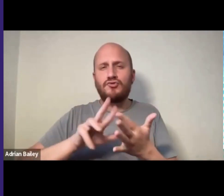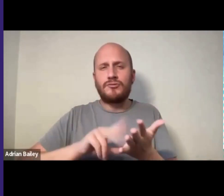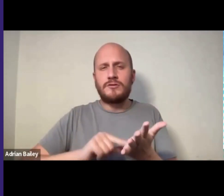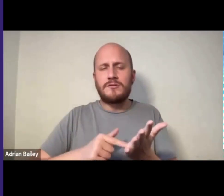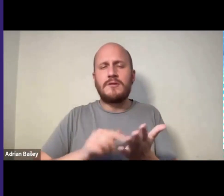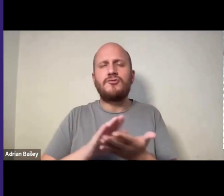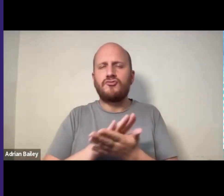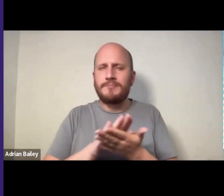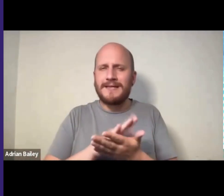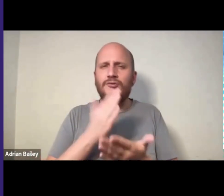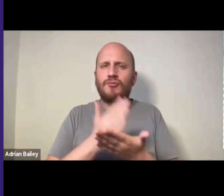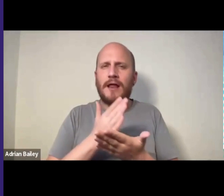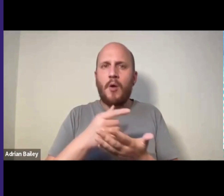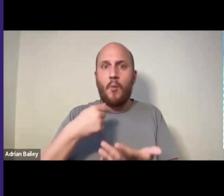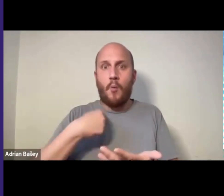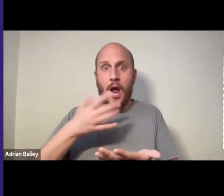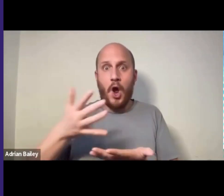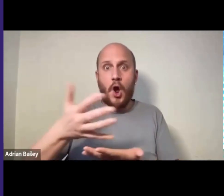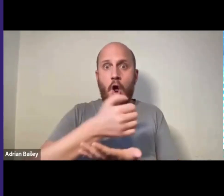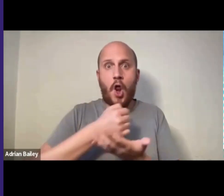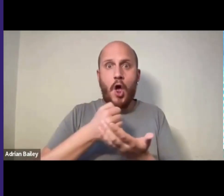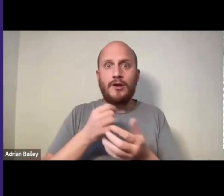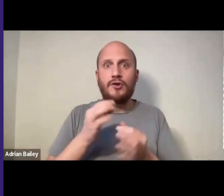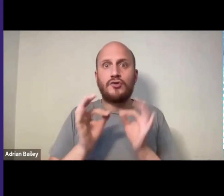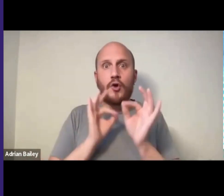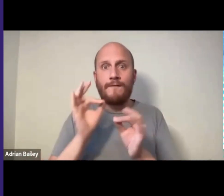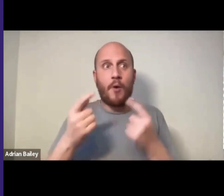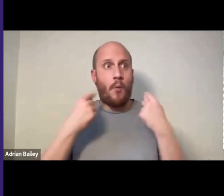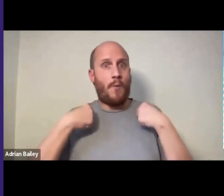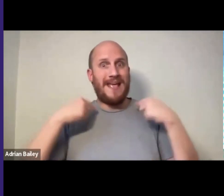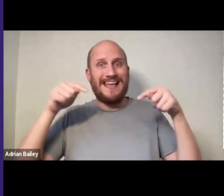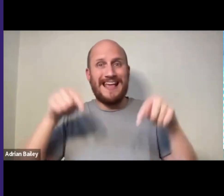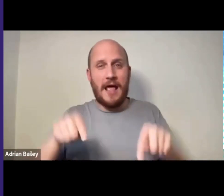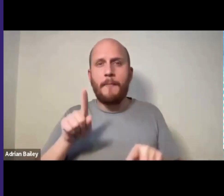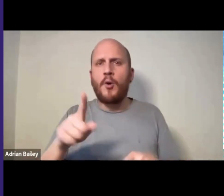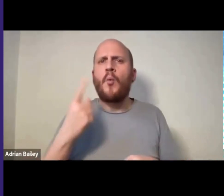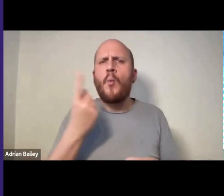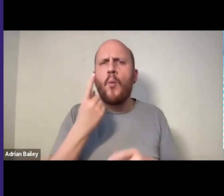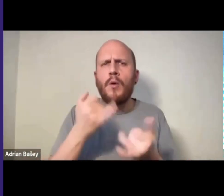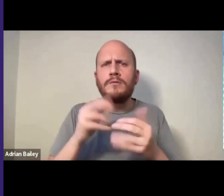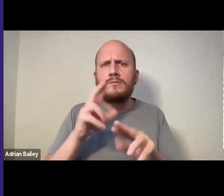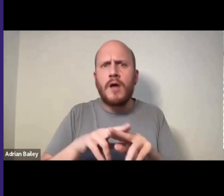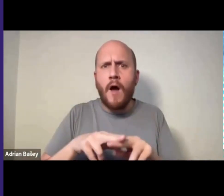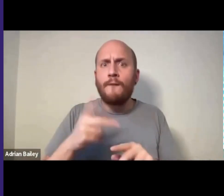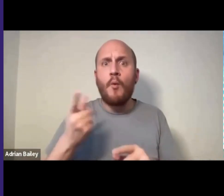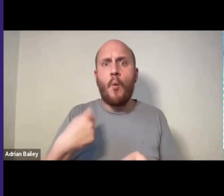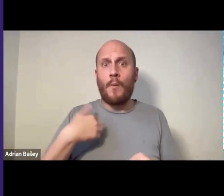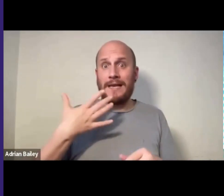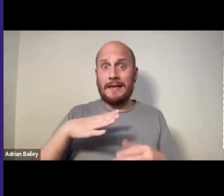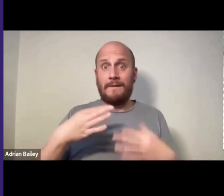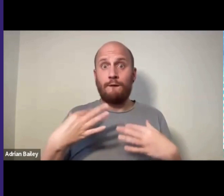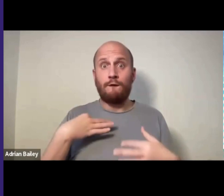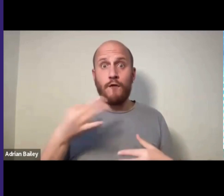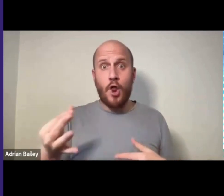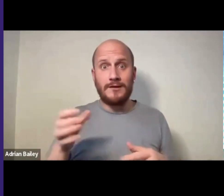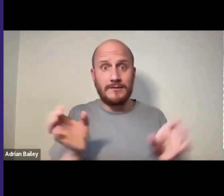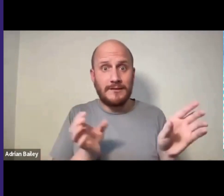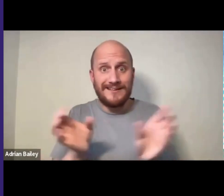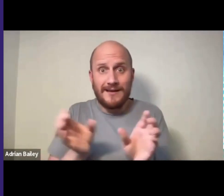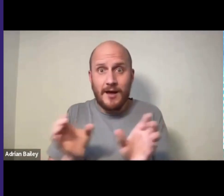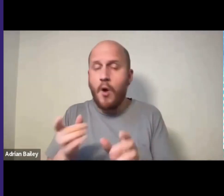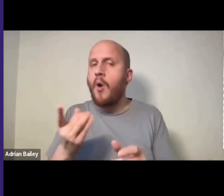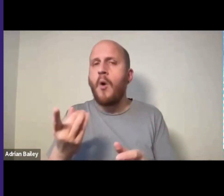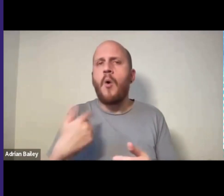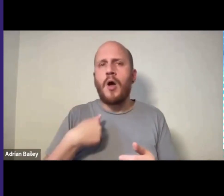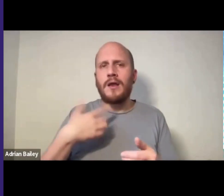we collect our surveys kind of when we're there, but also which staff would be doing it if we need volunteers, and kind of how much we would have to